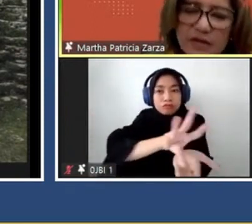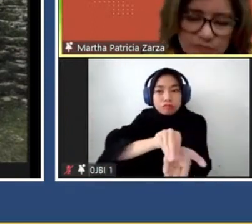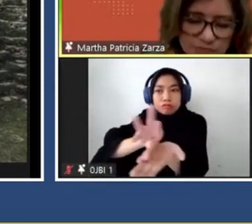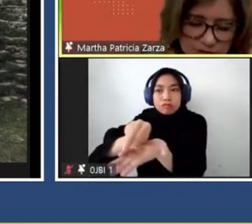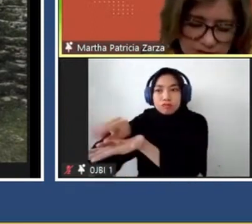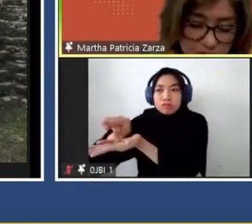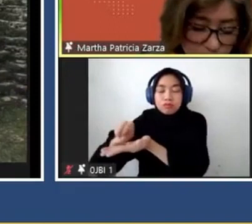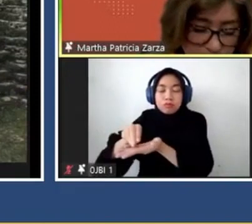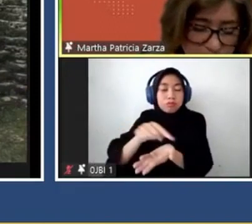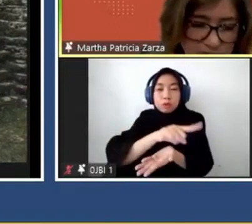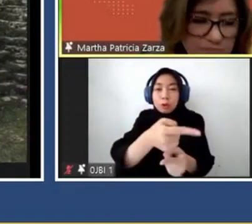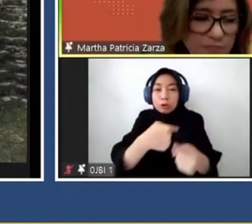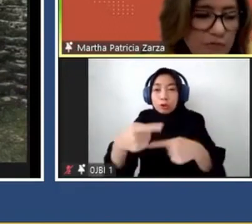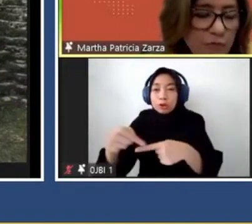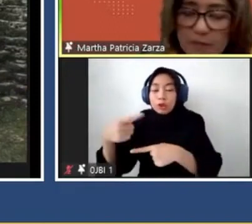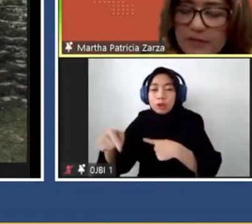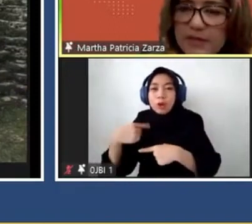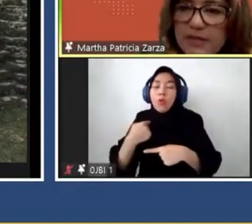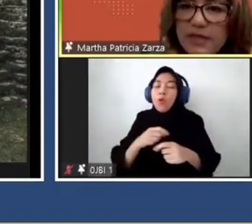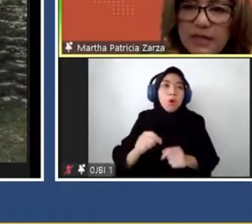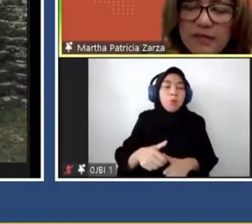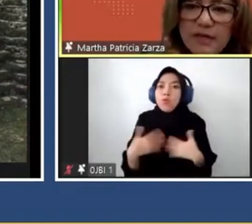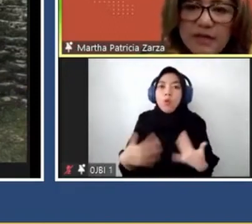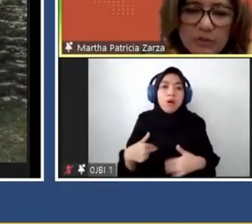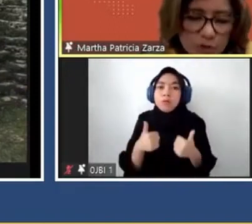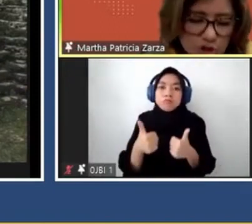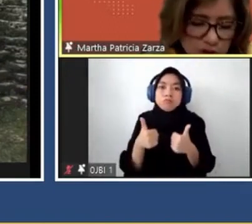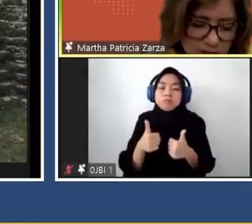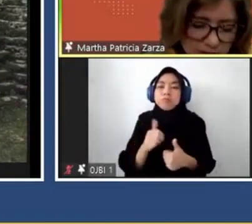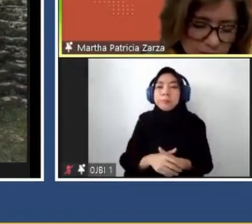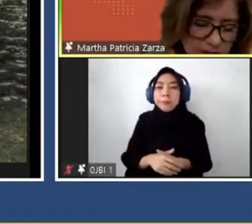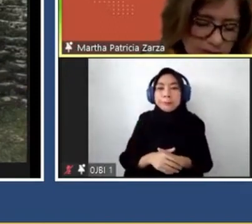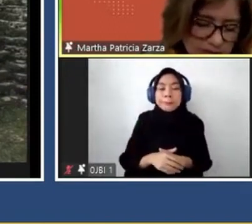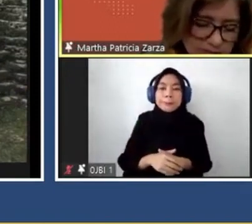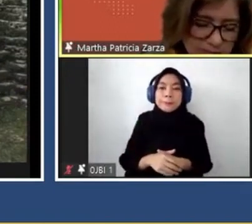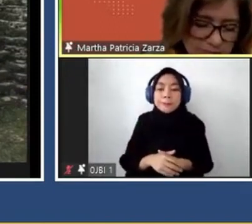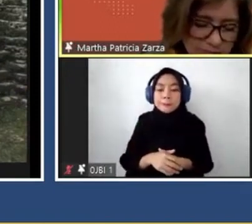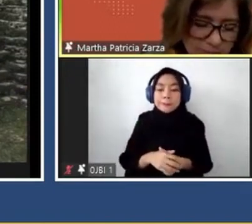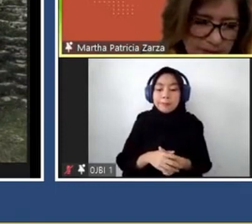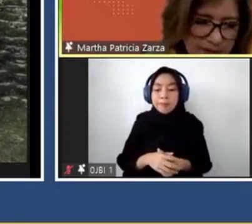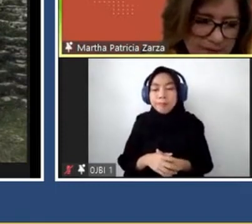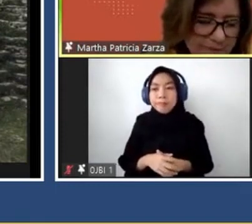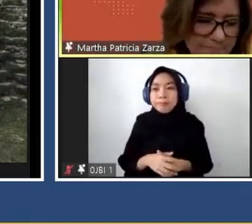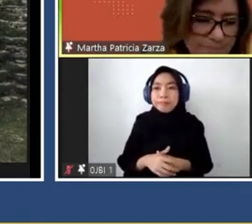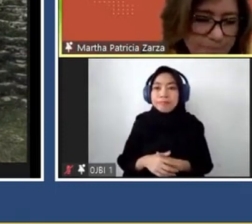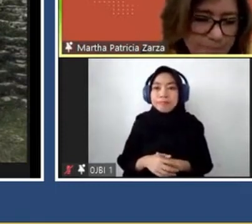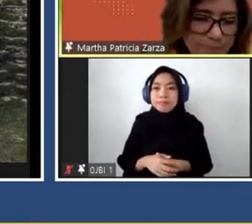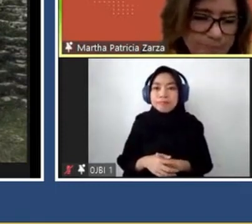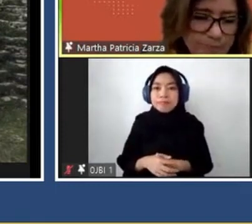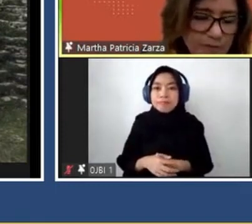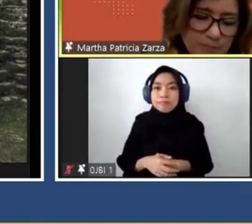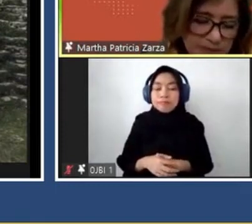interesting life stories of women in which we can